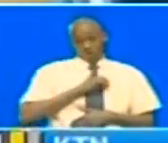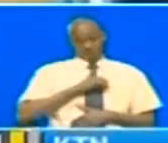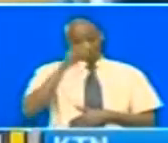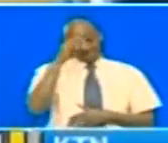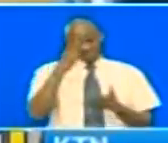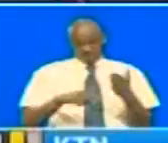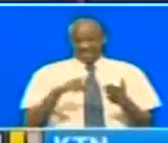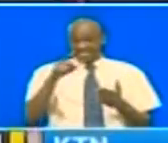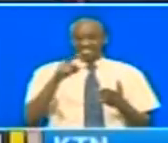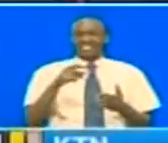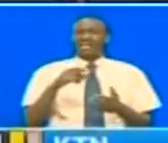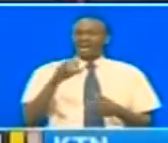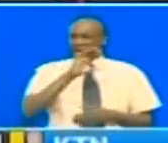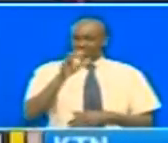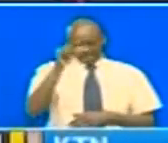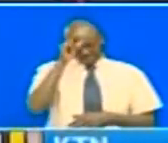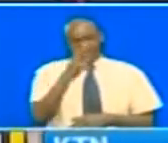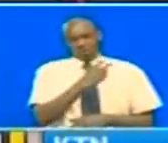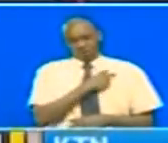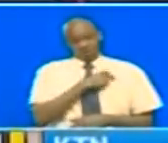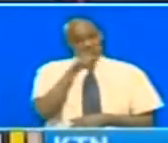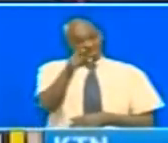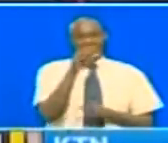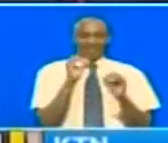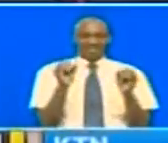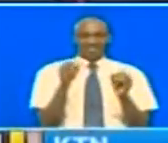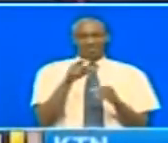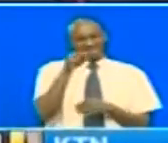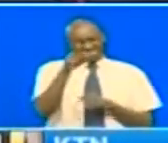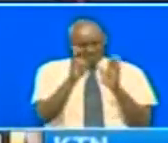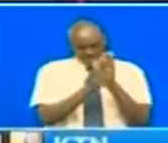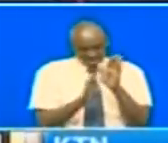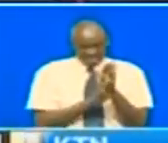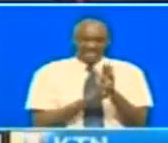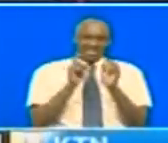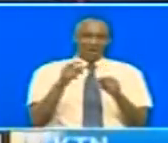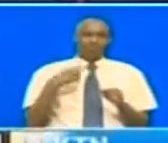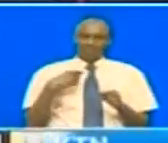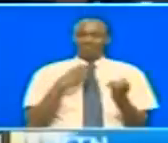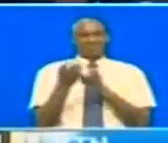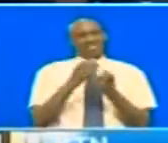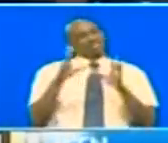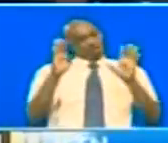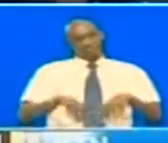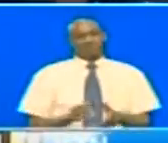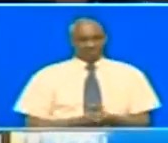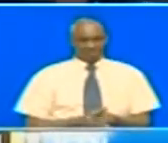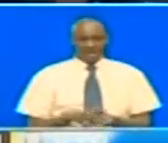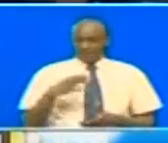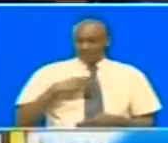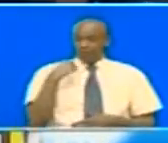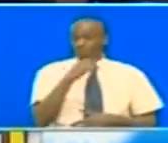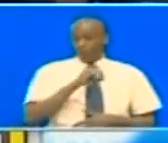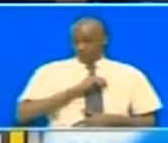was never consulted by the county government, arguing that the bill as is could run them out of business. The bar owners feel